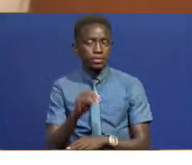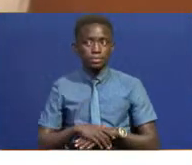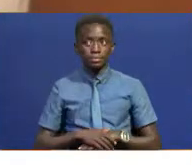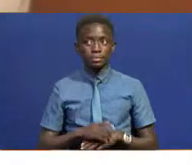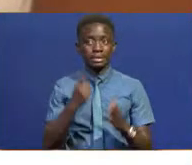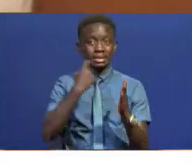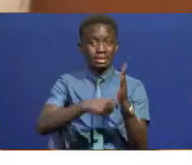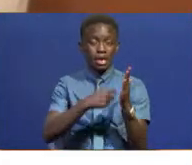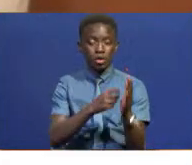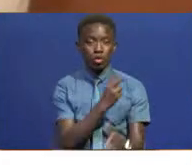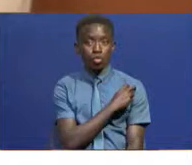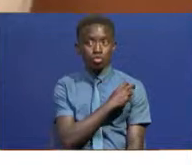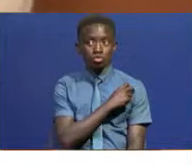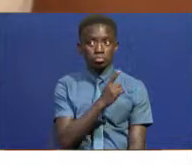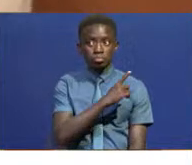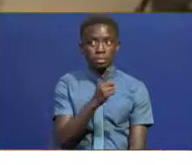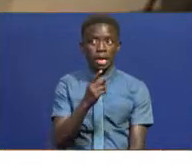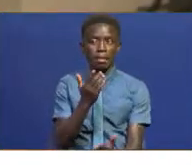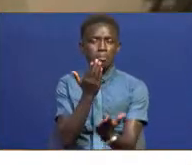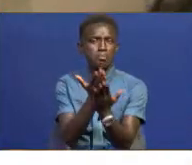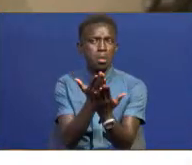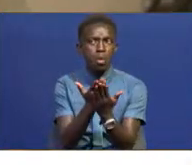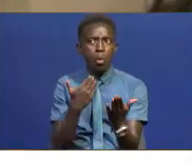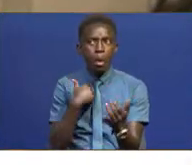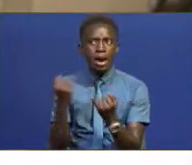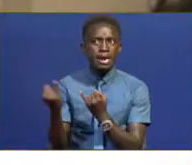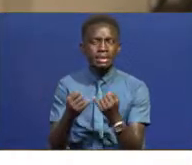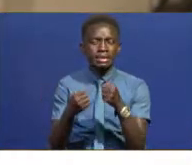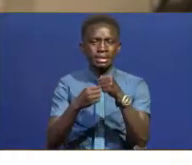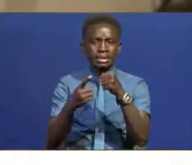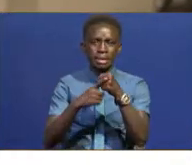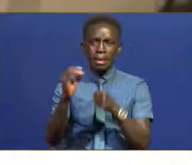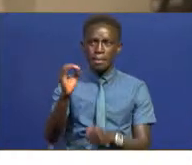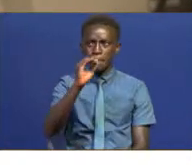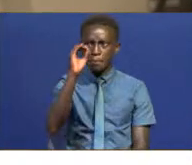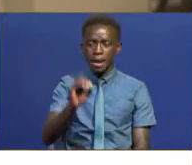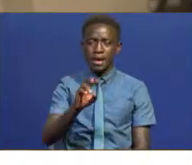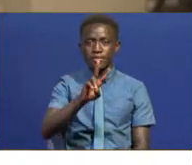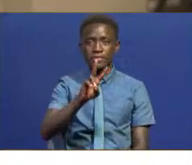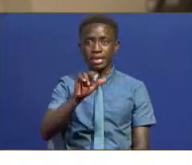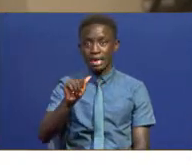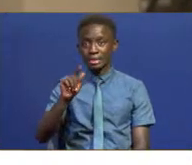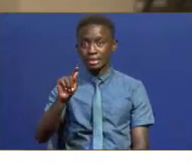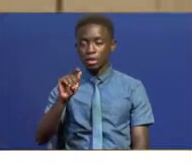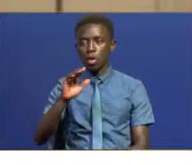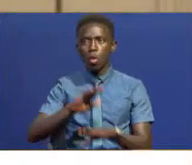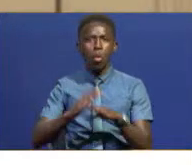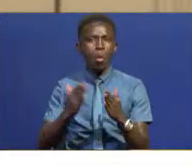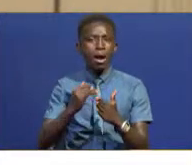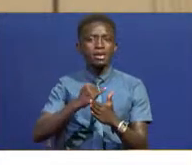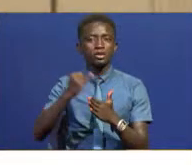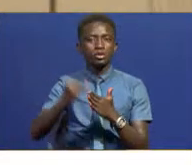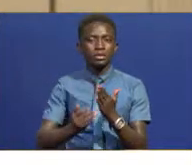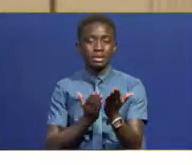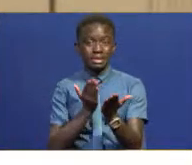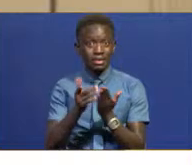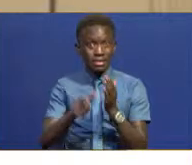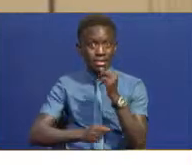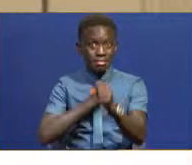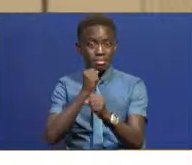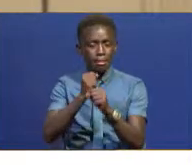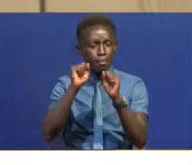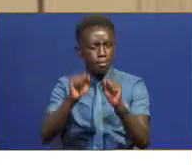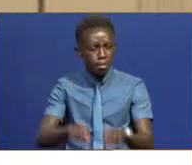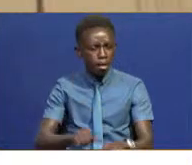& Young field a proposal to introduce a 16% VAT on insurance service in this year's budget is likely to adversely